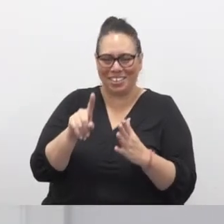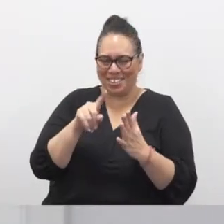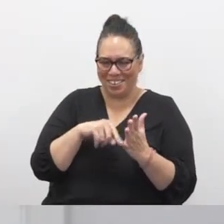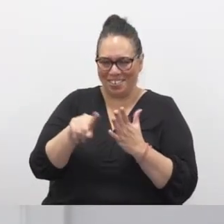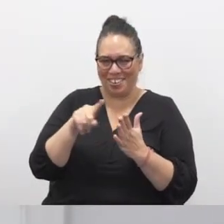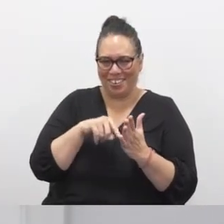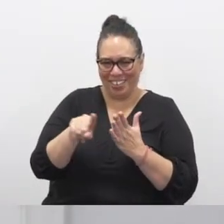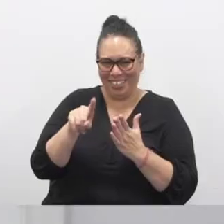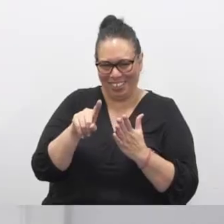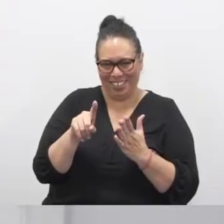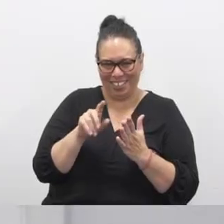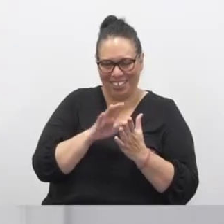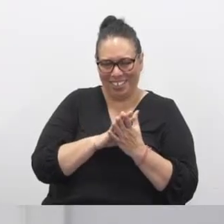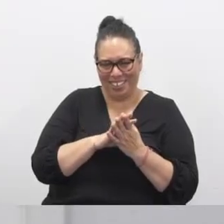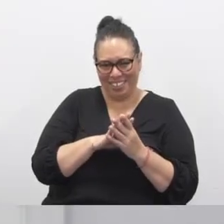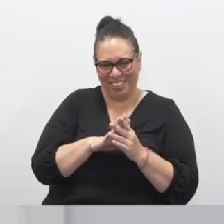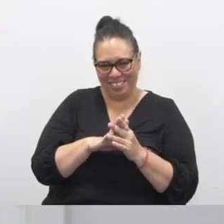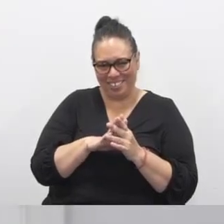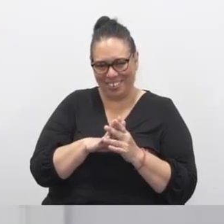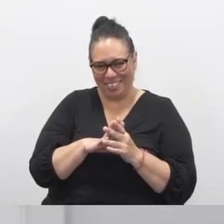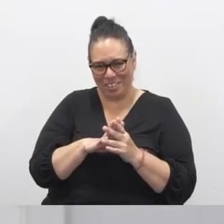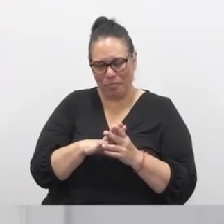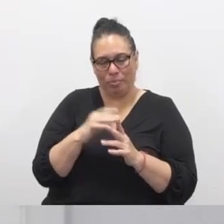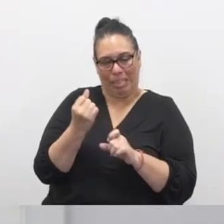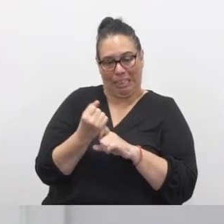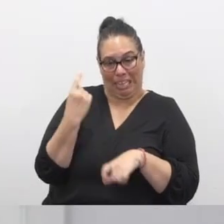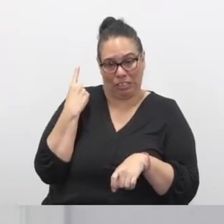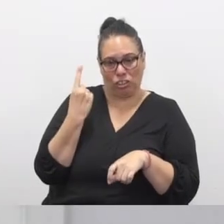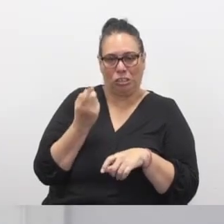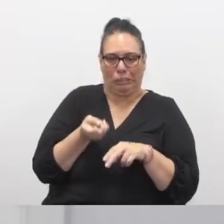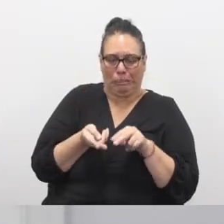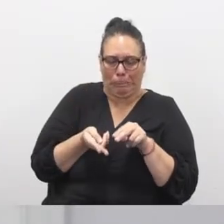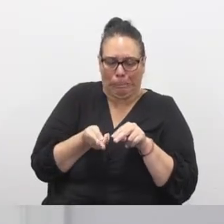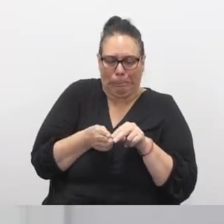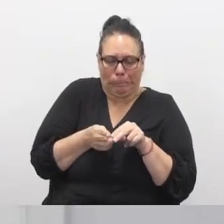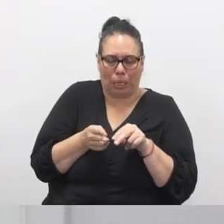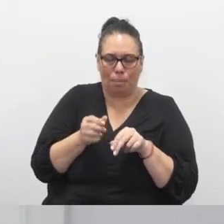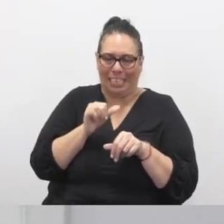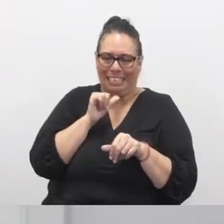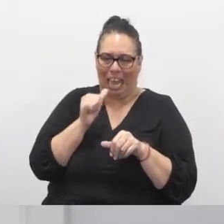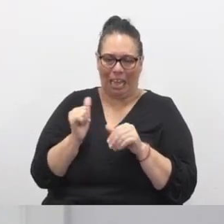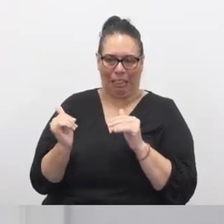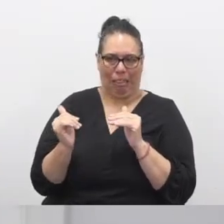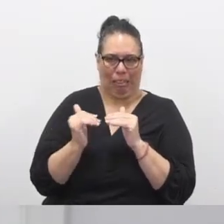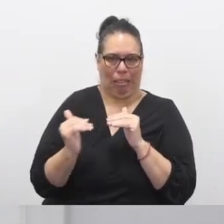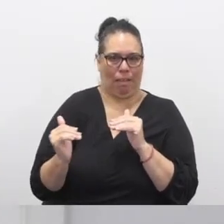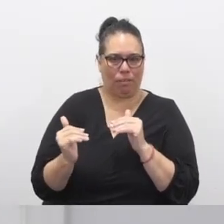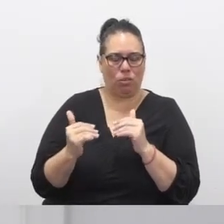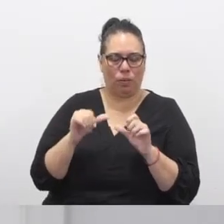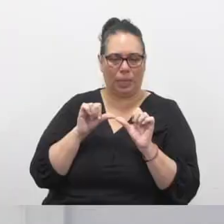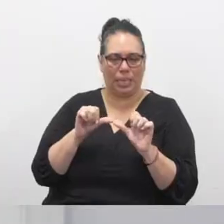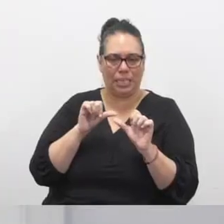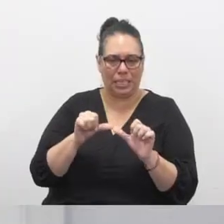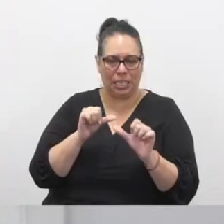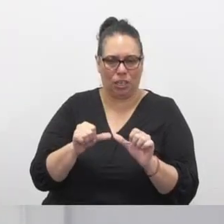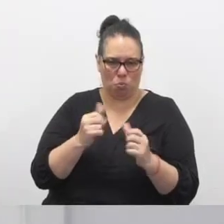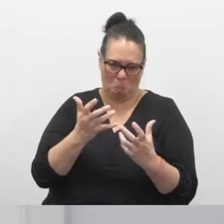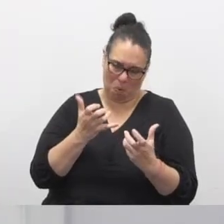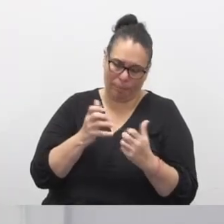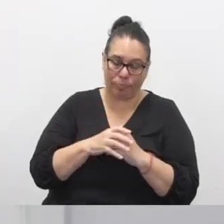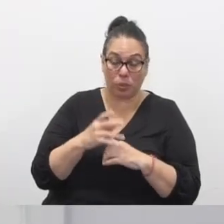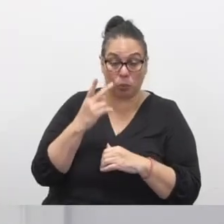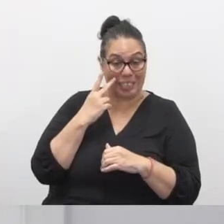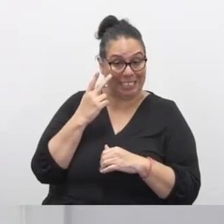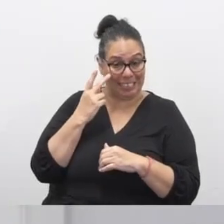92.7%, which is a slight bump from last year, but not reaching a level that we continue to strive for. We have